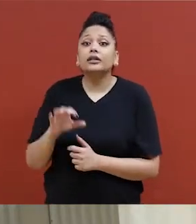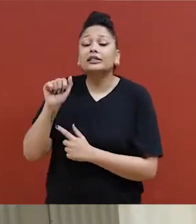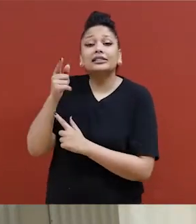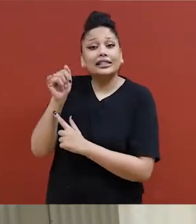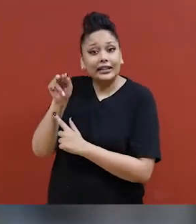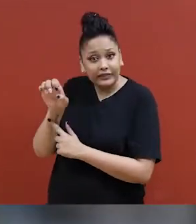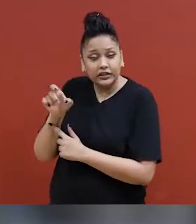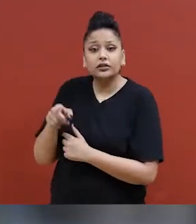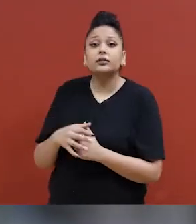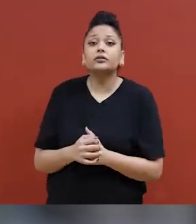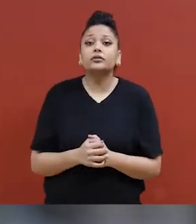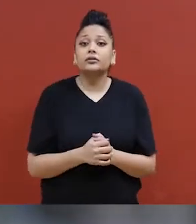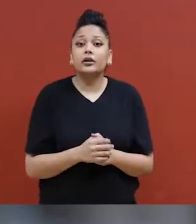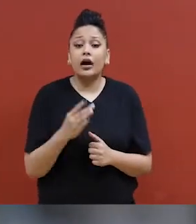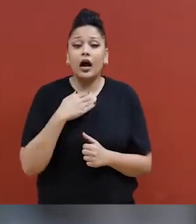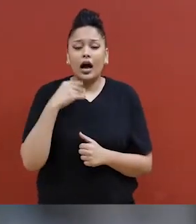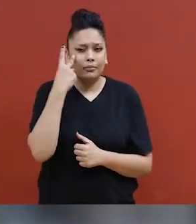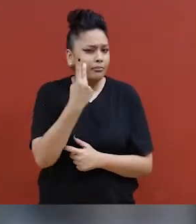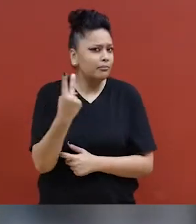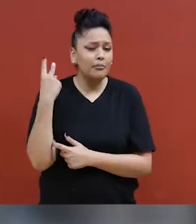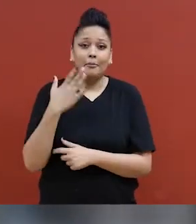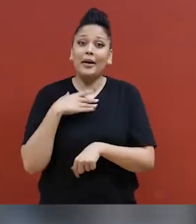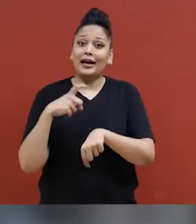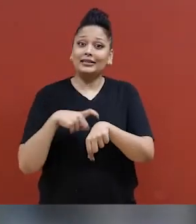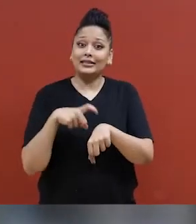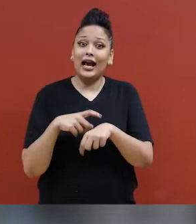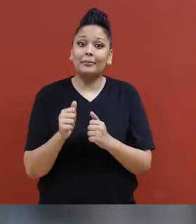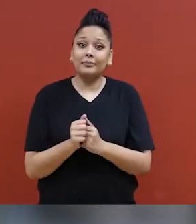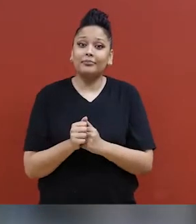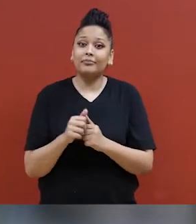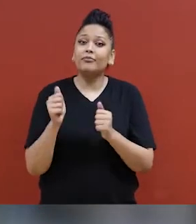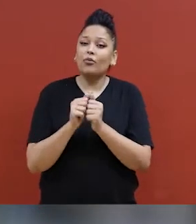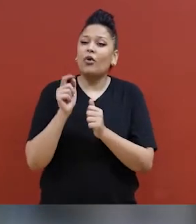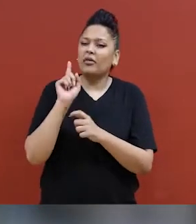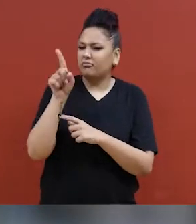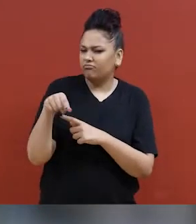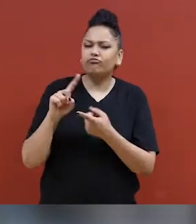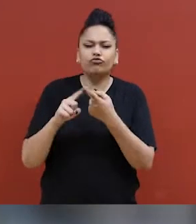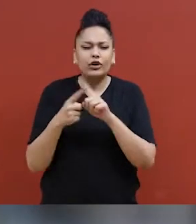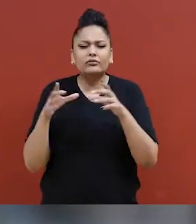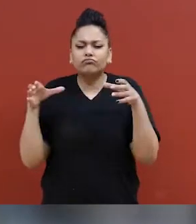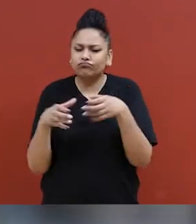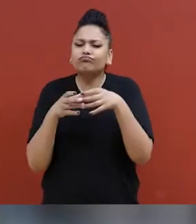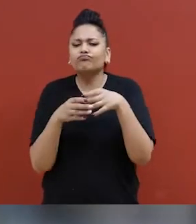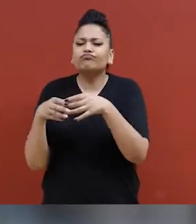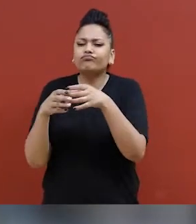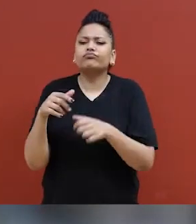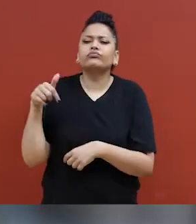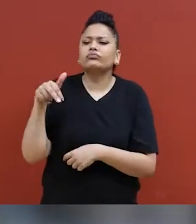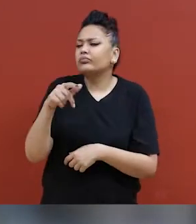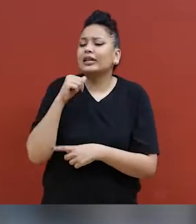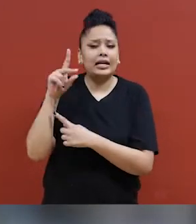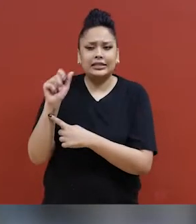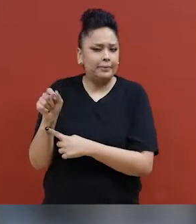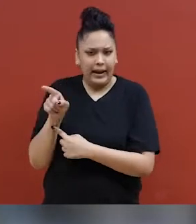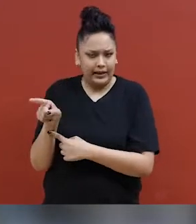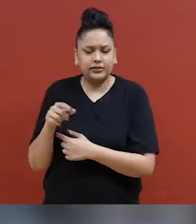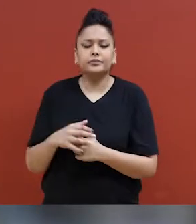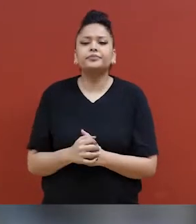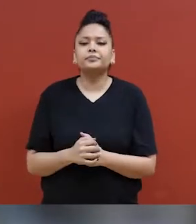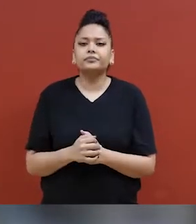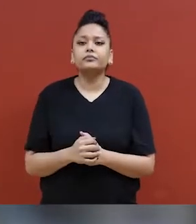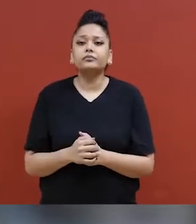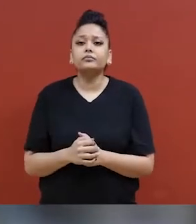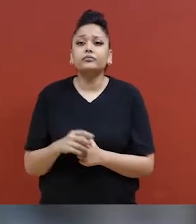when I was younger, I was at a mall with an able-bodied friend and also a friend who